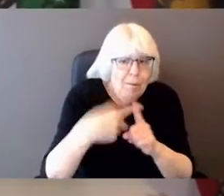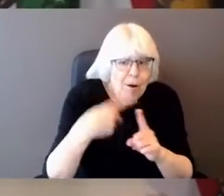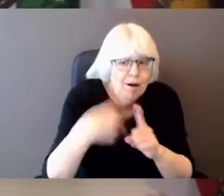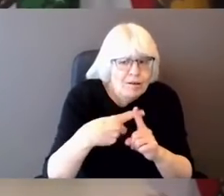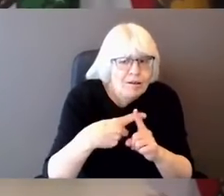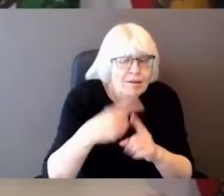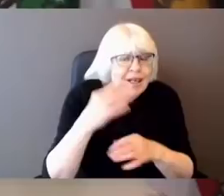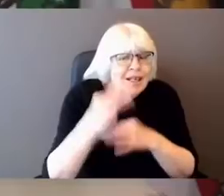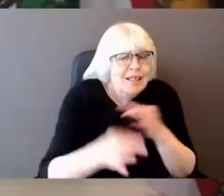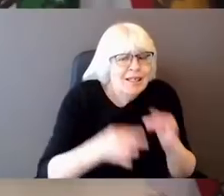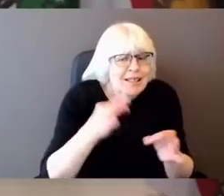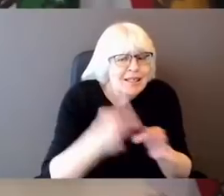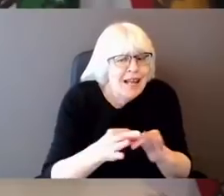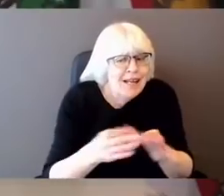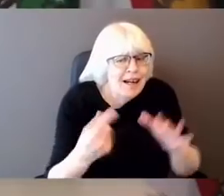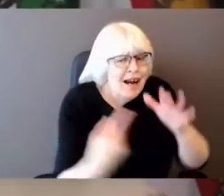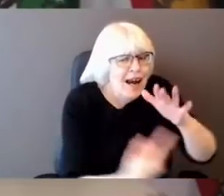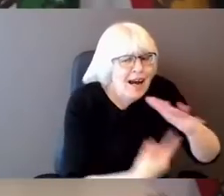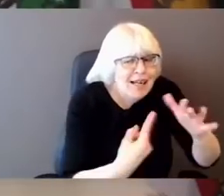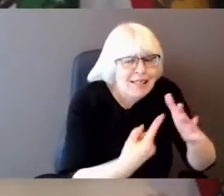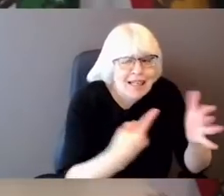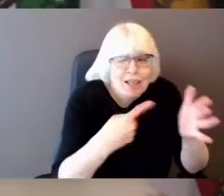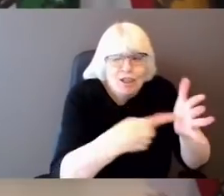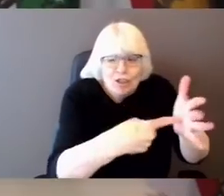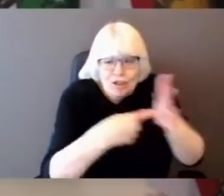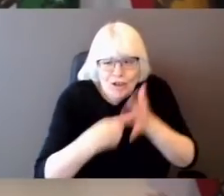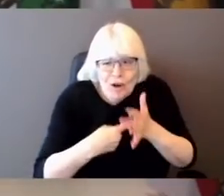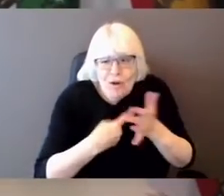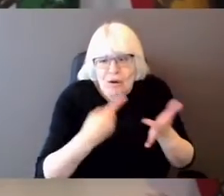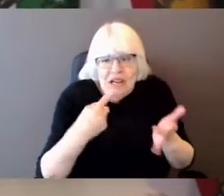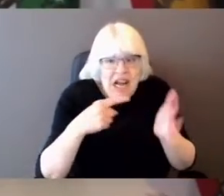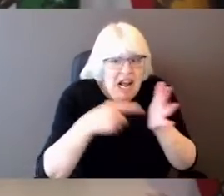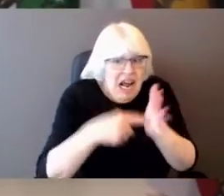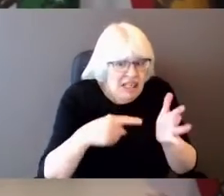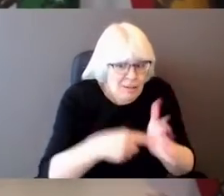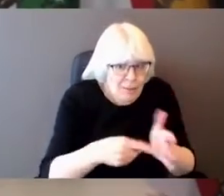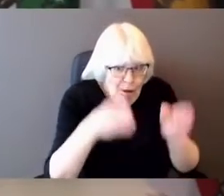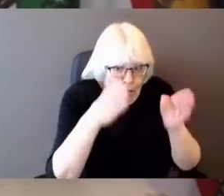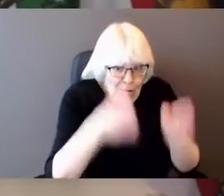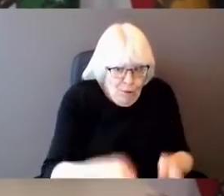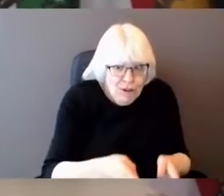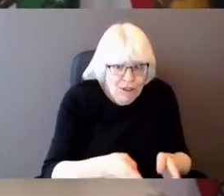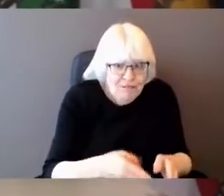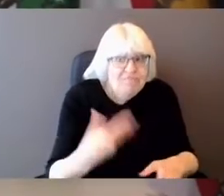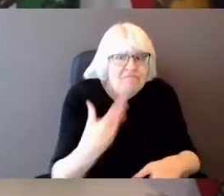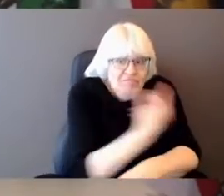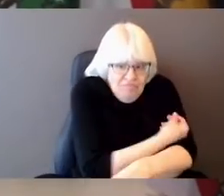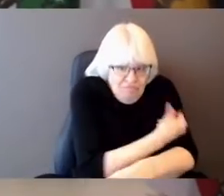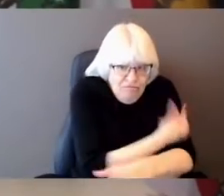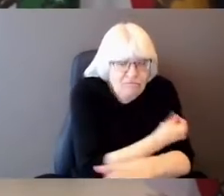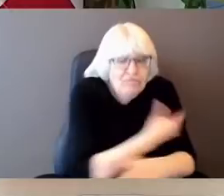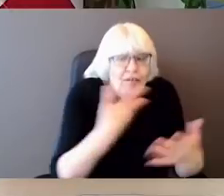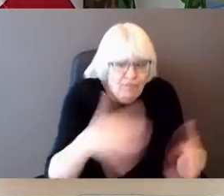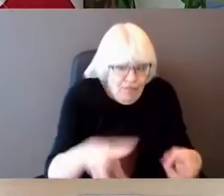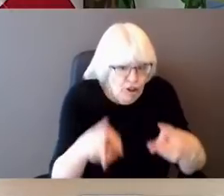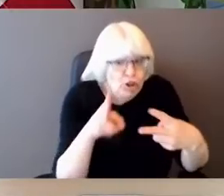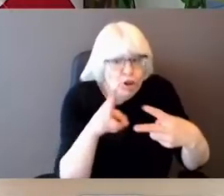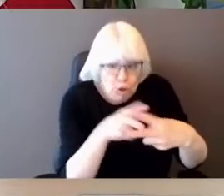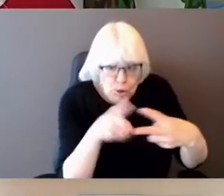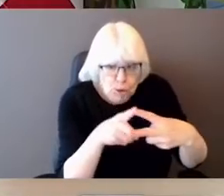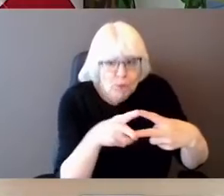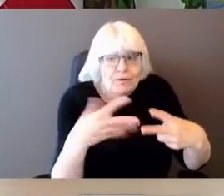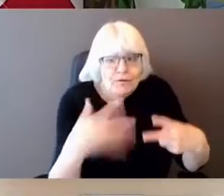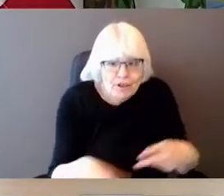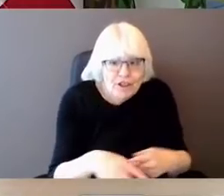is hypothetical. So I'm fully vaccinated with 2 doses, and say I contracted COVID on January 6th, and I'm